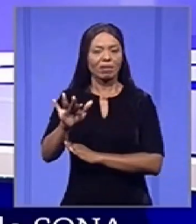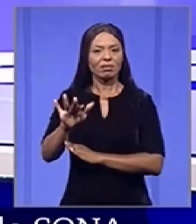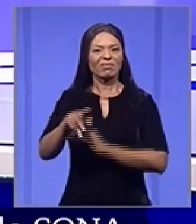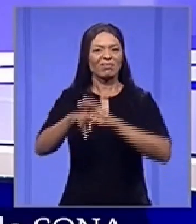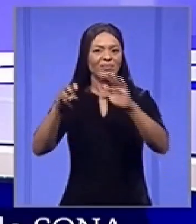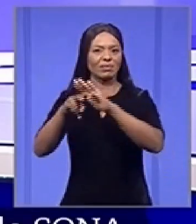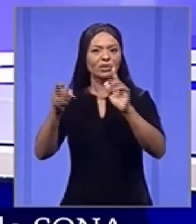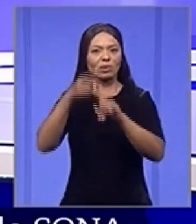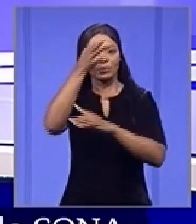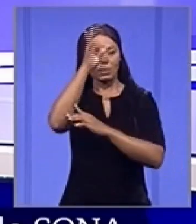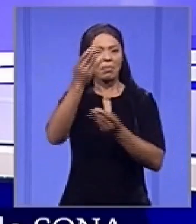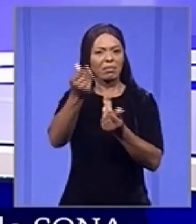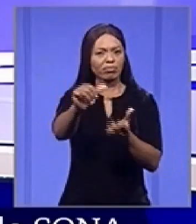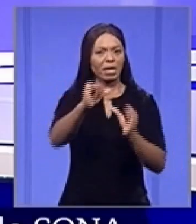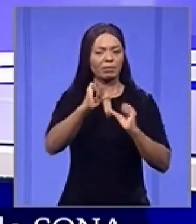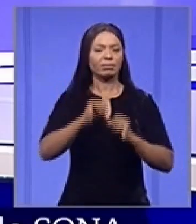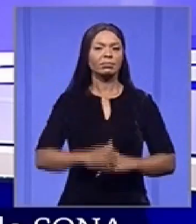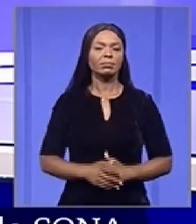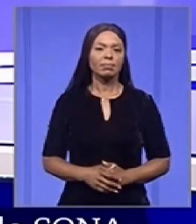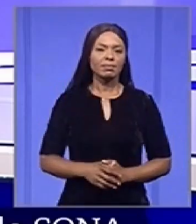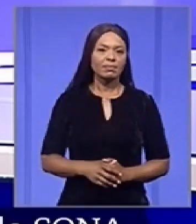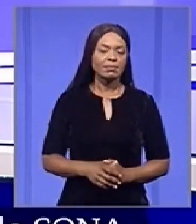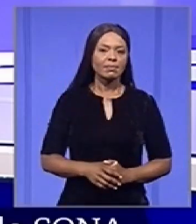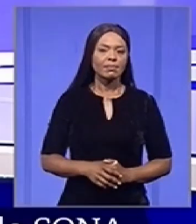di busitswe.